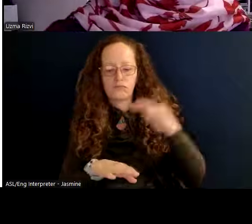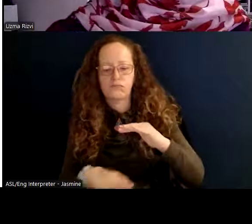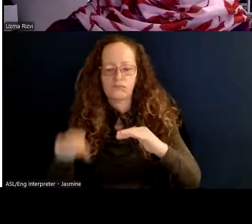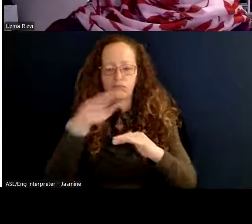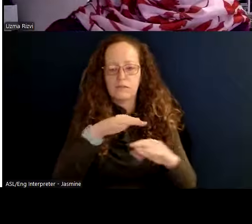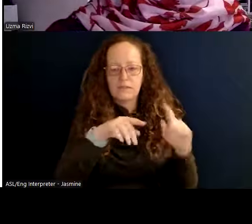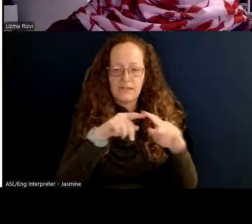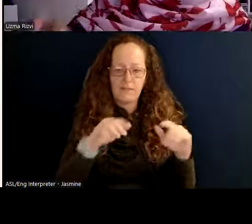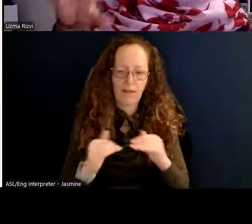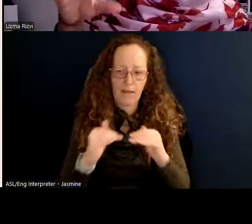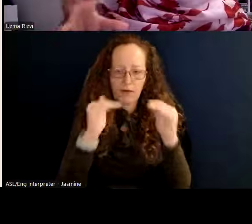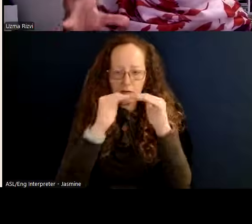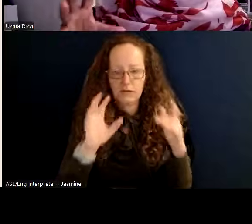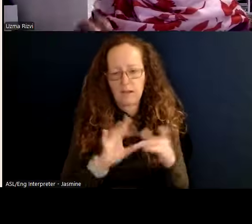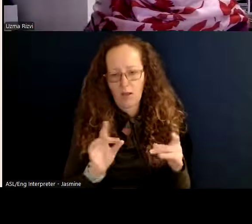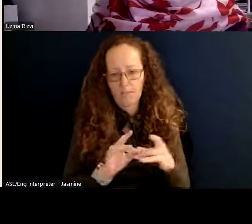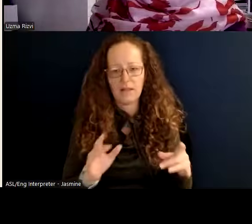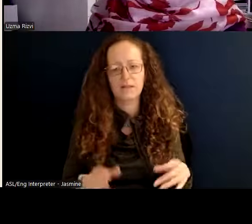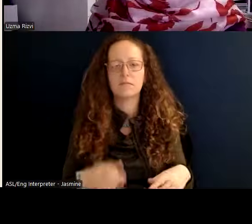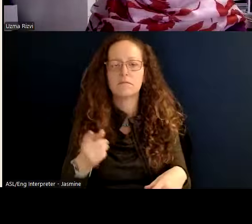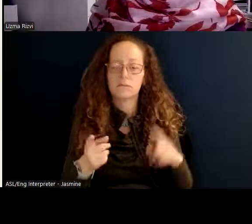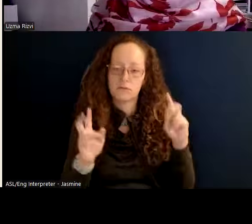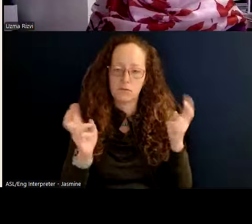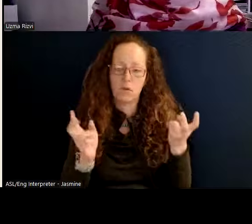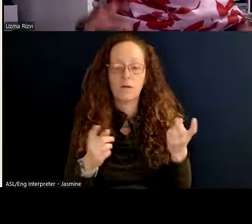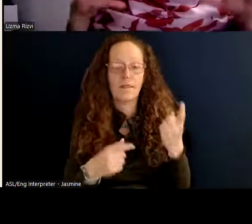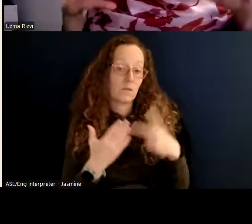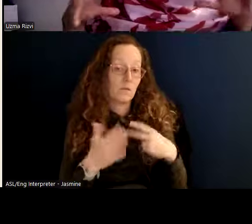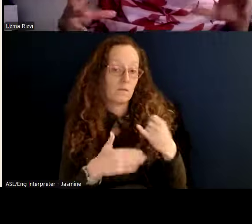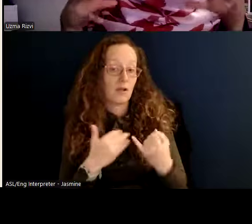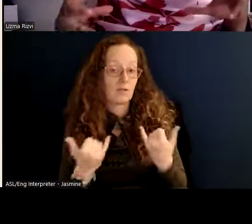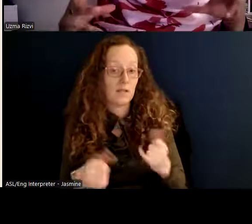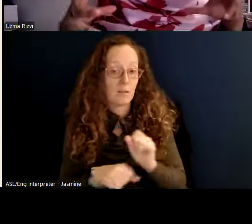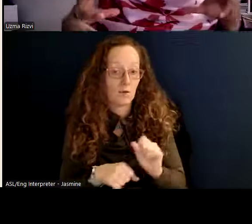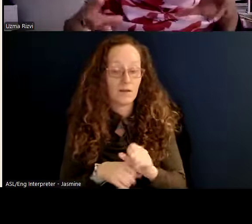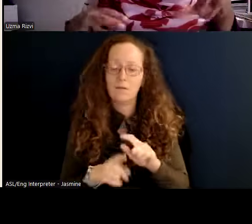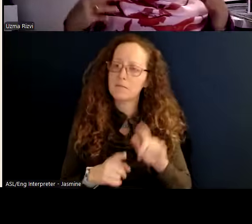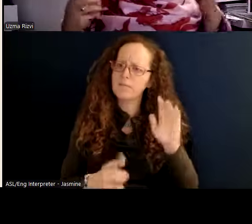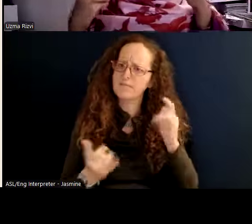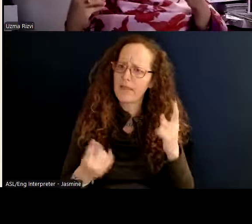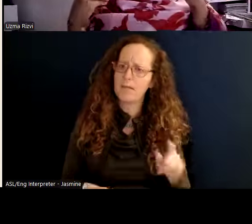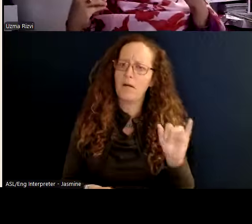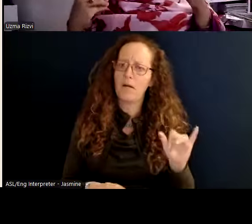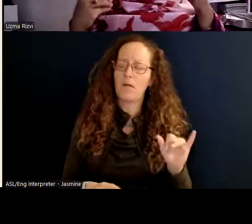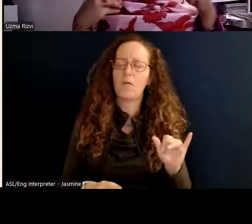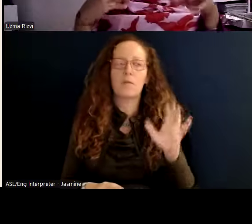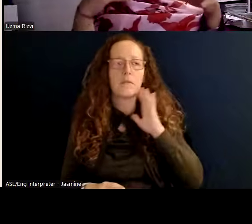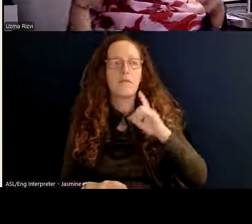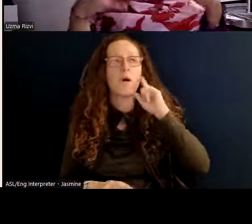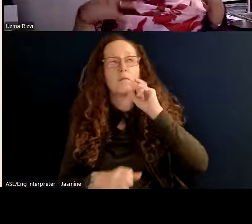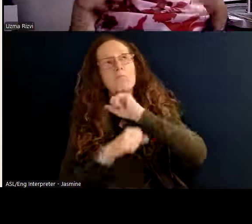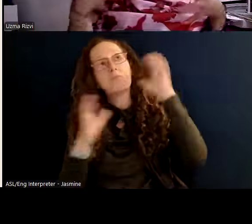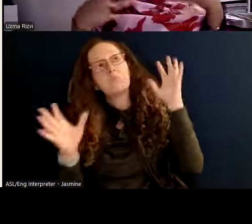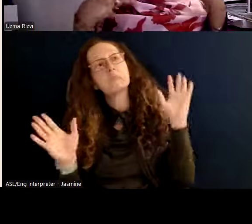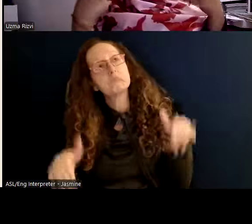so that's one of the projects that we're currently working on. And it turns out it's more complicated and intricate than I had previously envisioned. And so